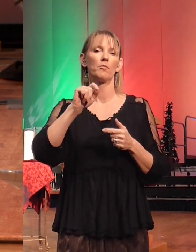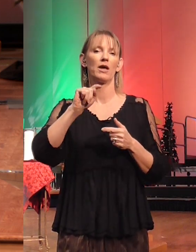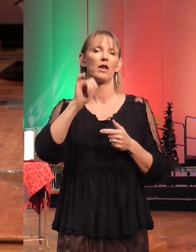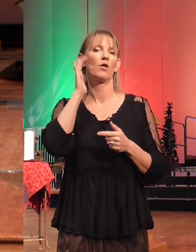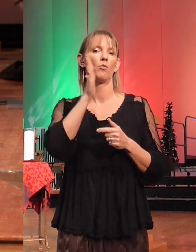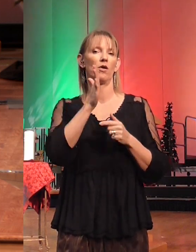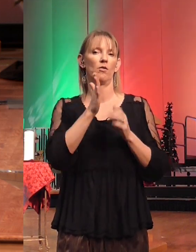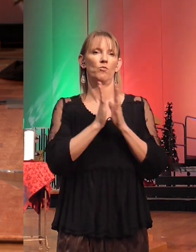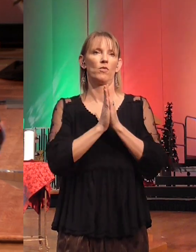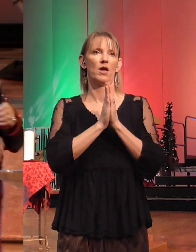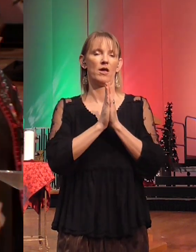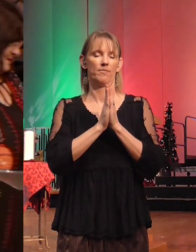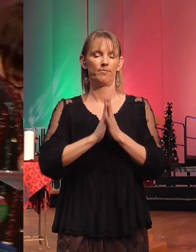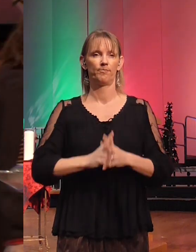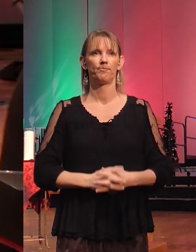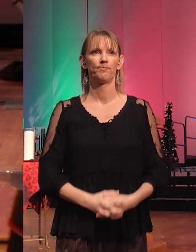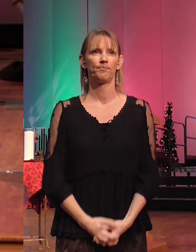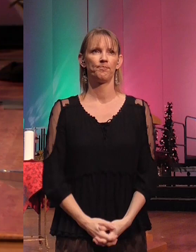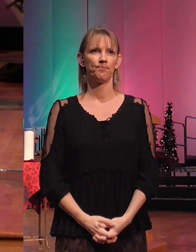in. Let us begin.